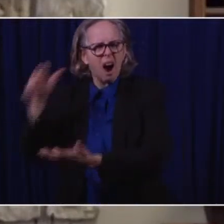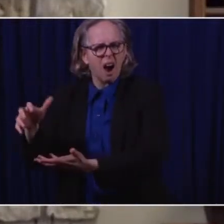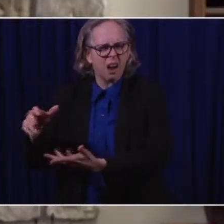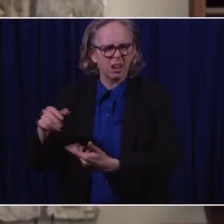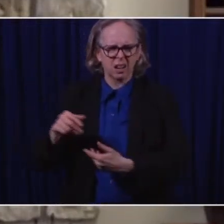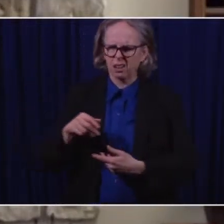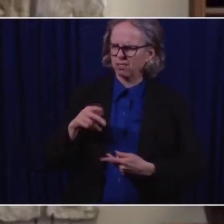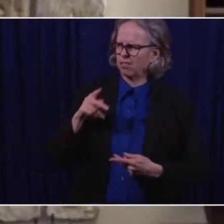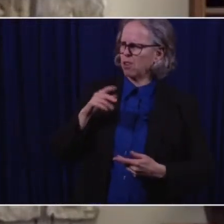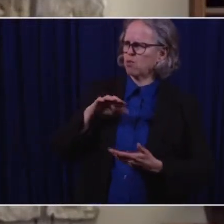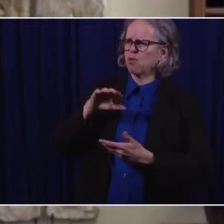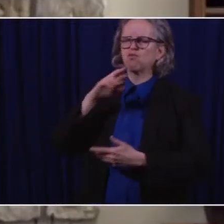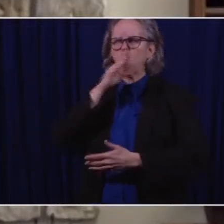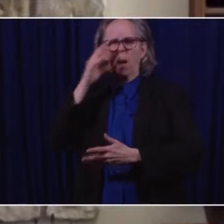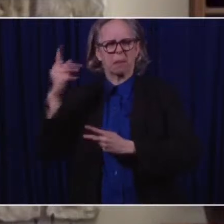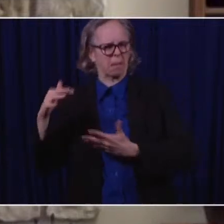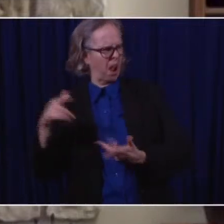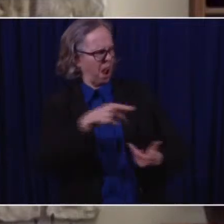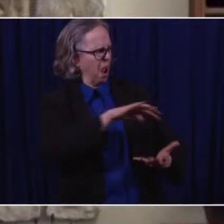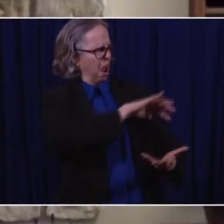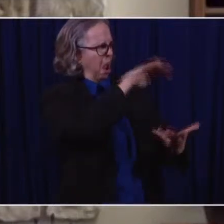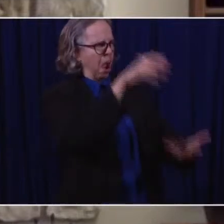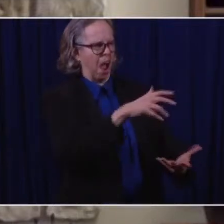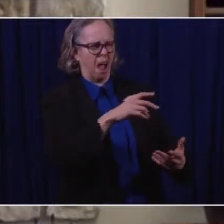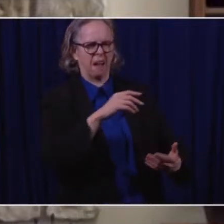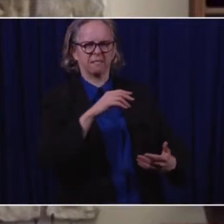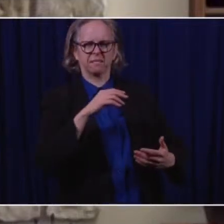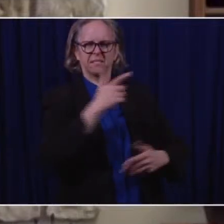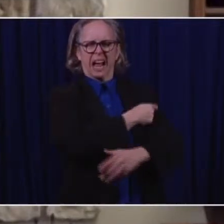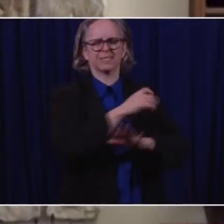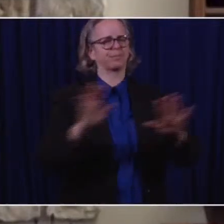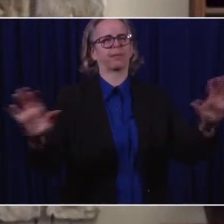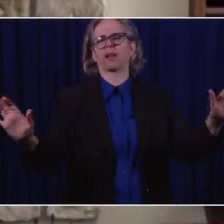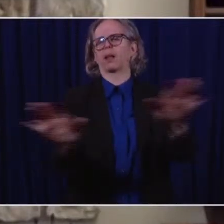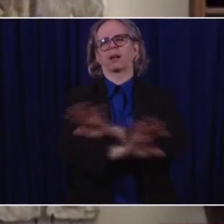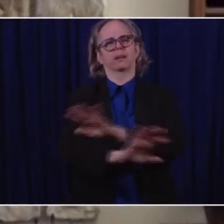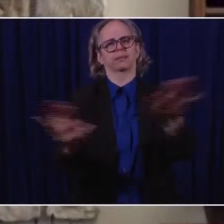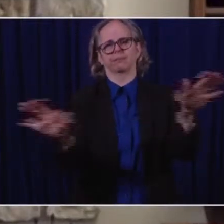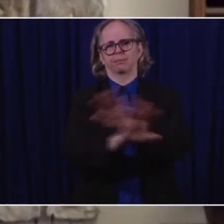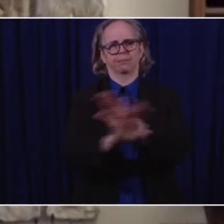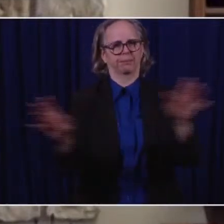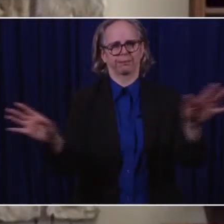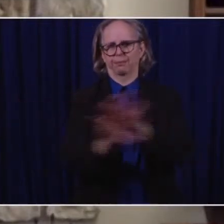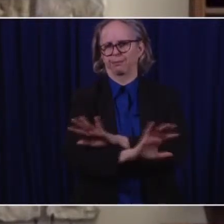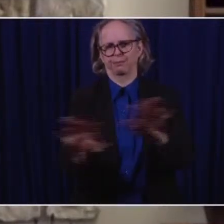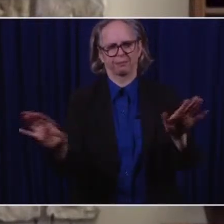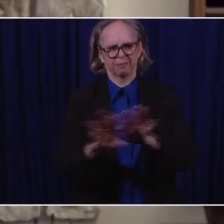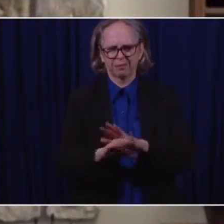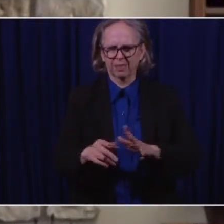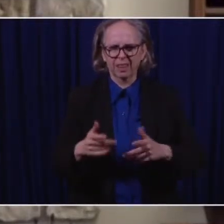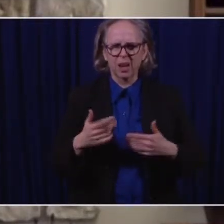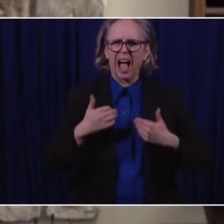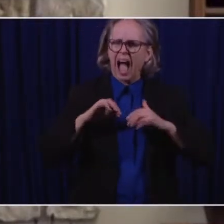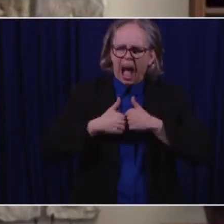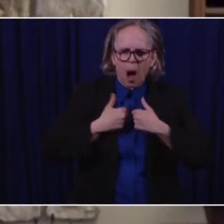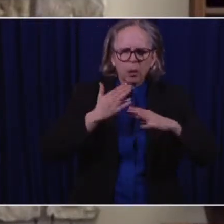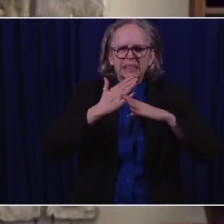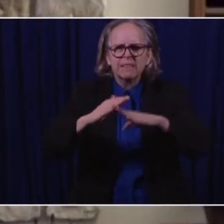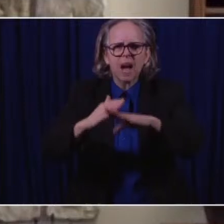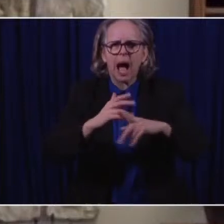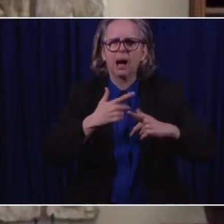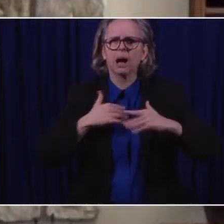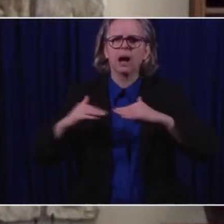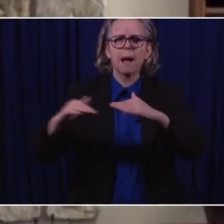week we allocate based upon population. 90% of the formula is based upon population. There's